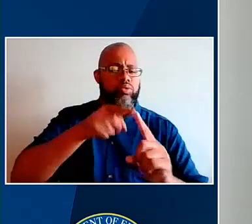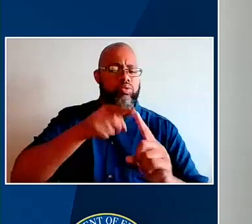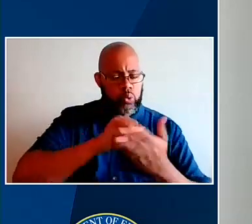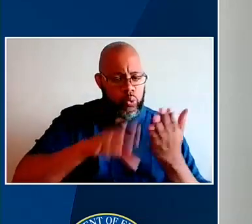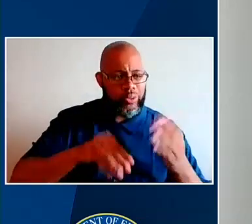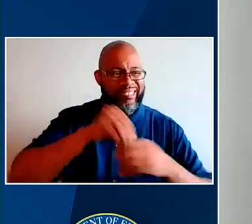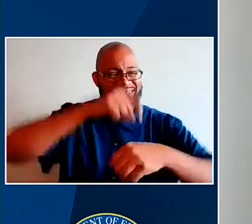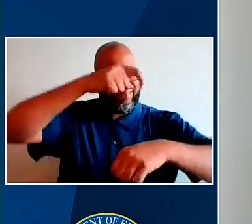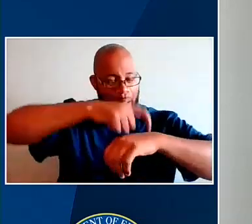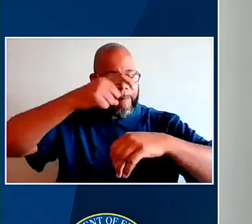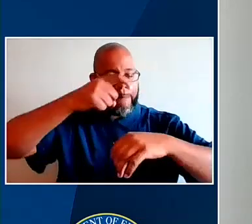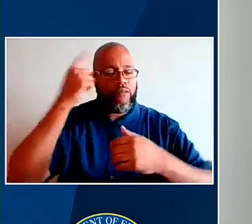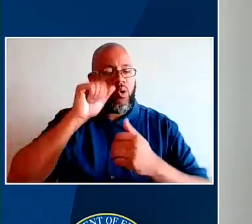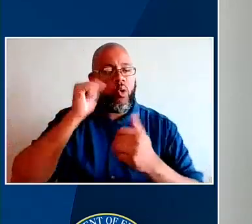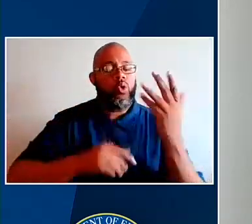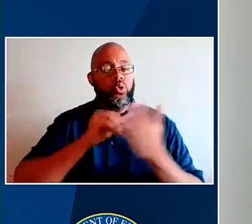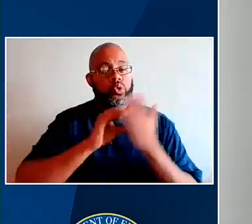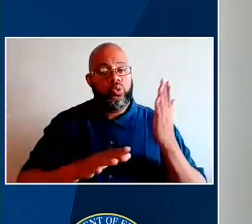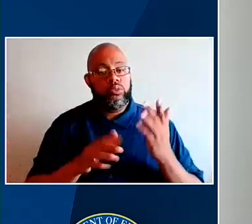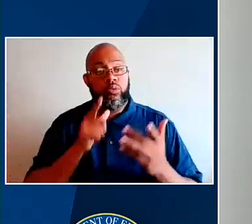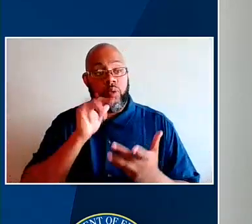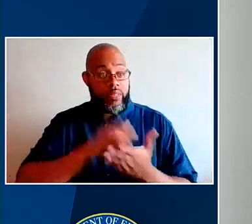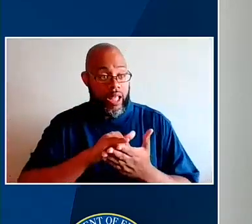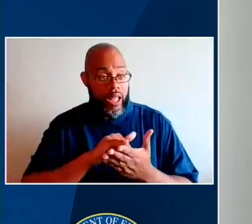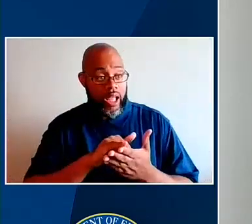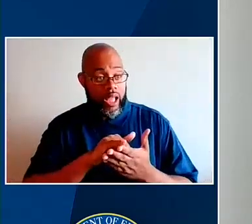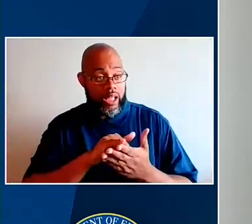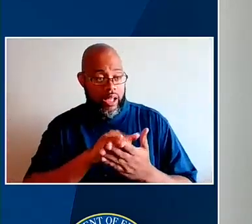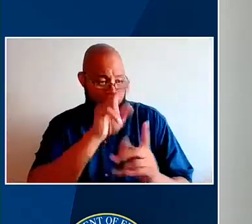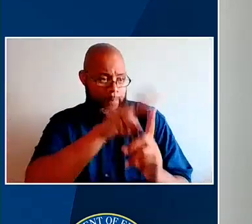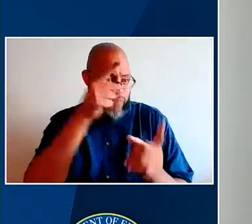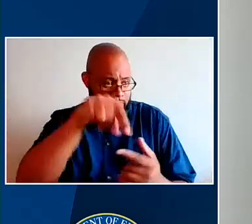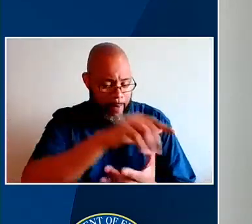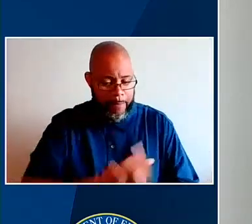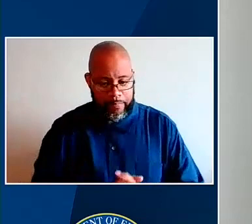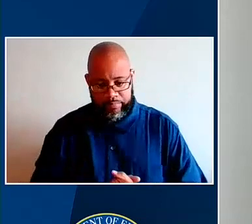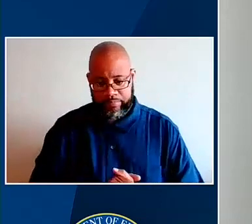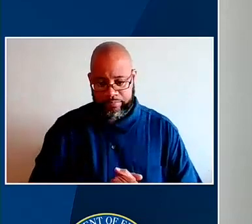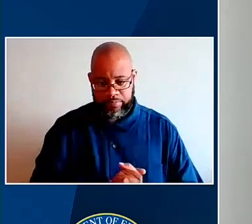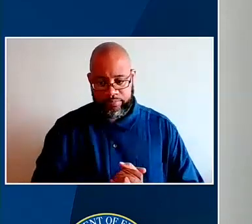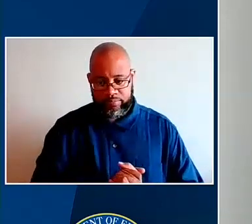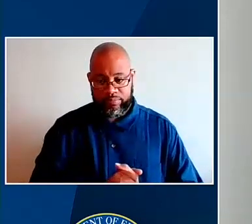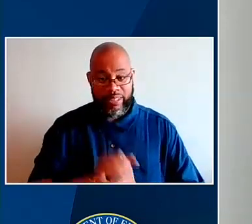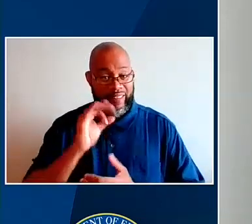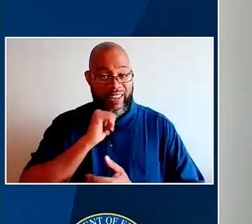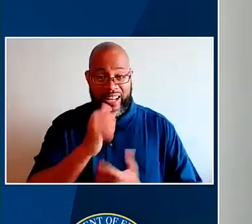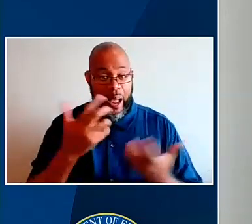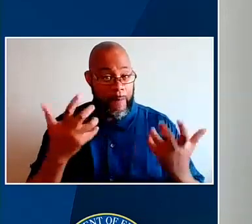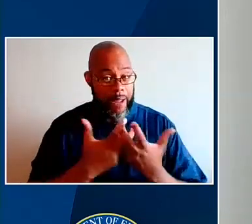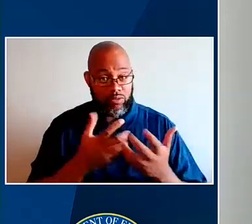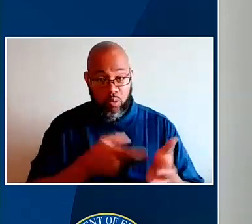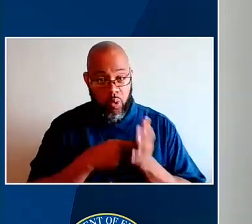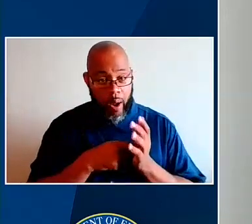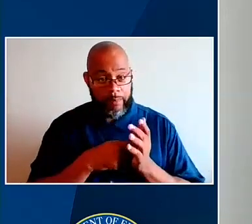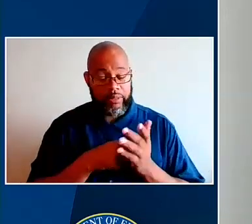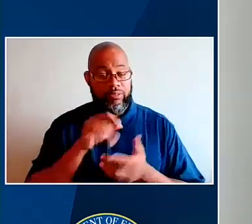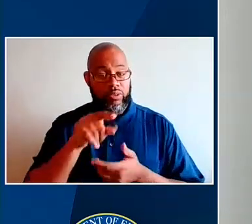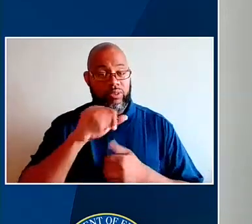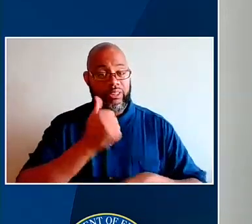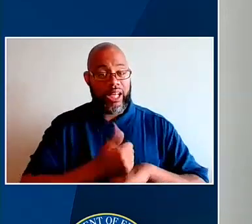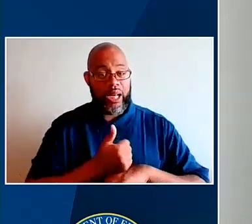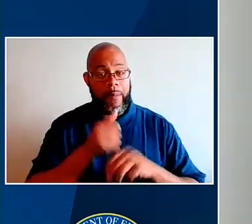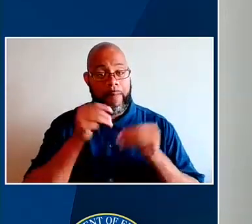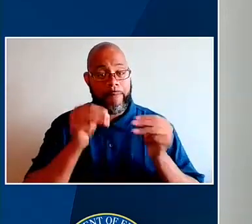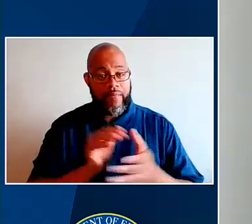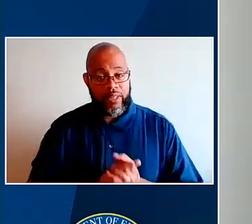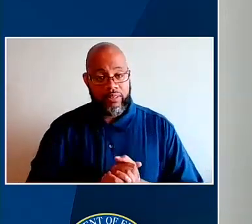time for all the students to whom this applies. If it didn't meet these requirements, so if you set up a method